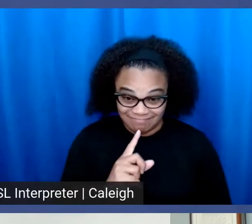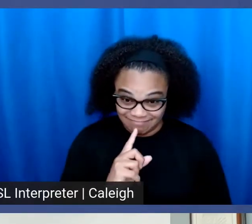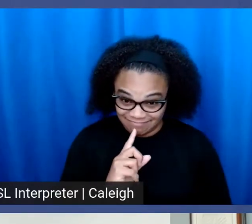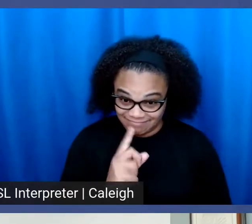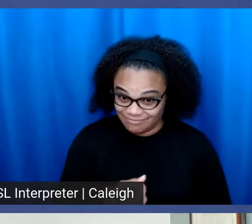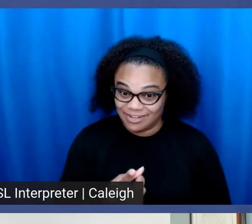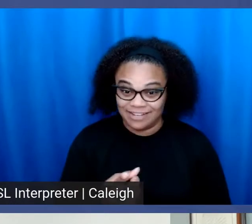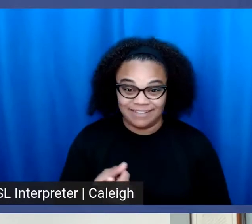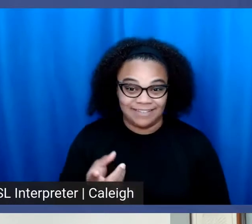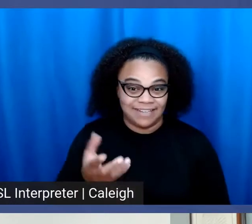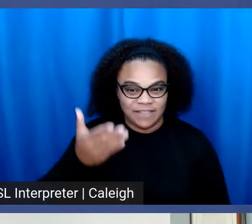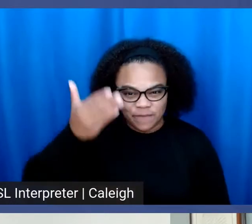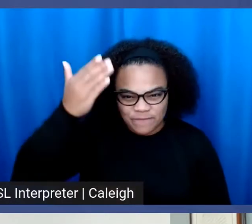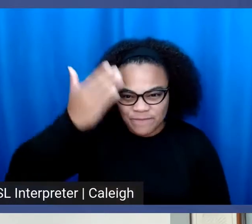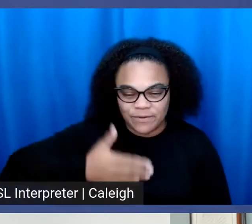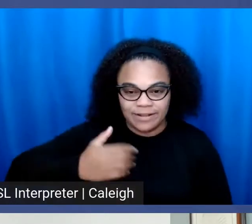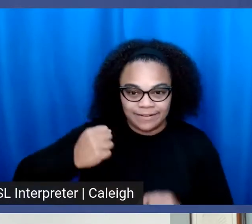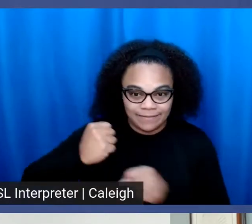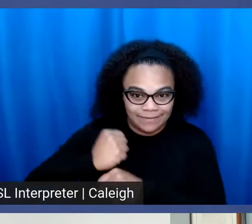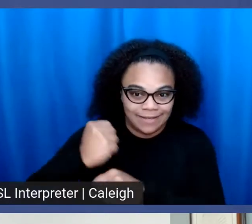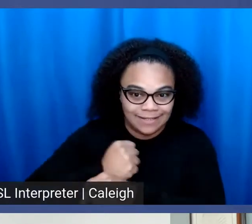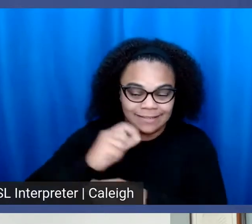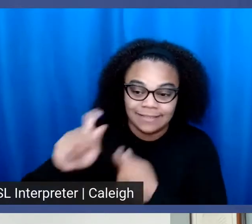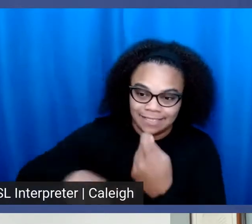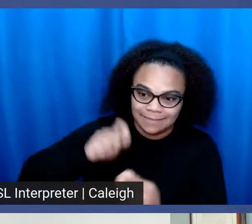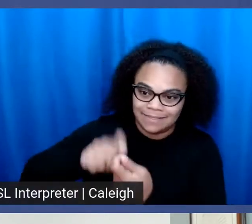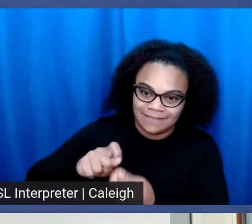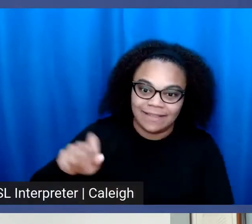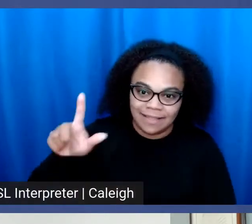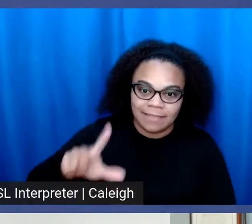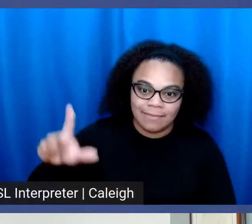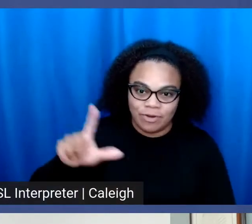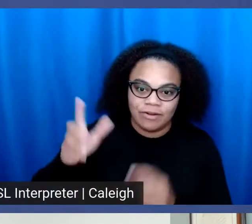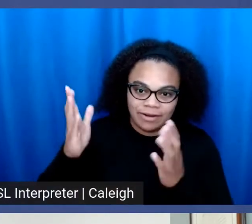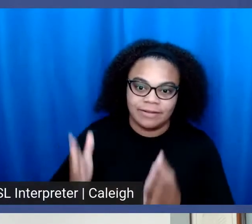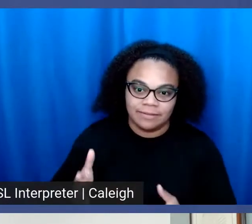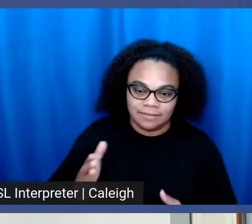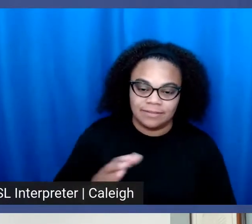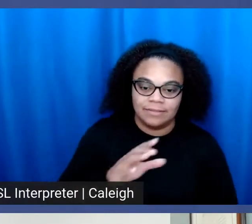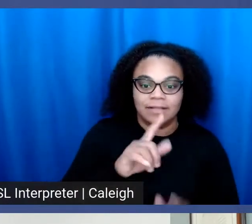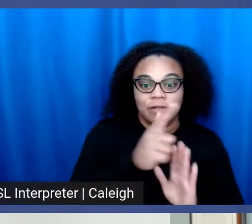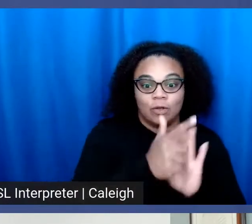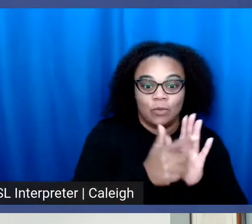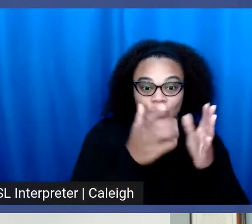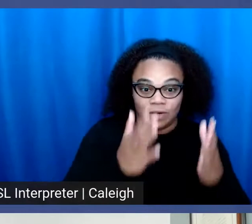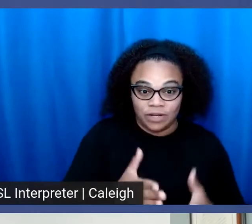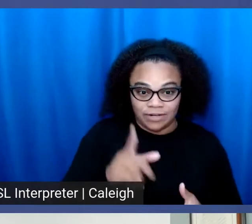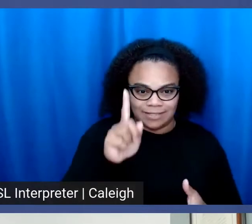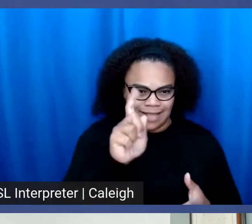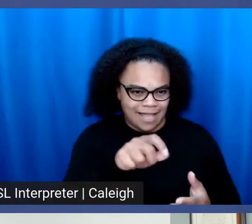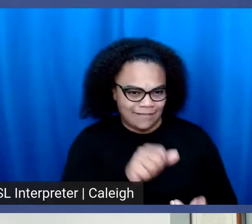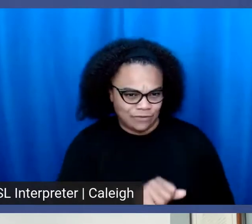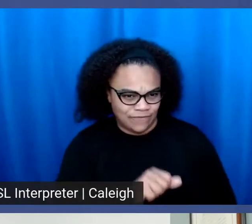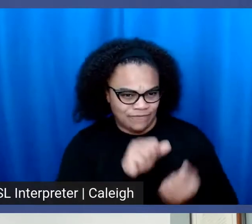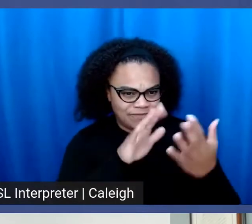front line, particularly librarians. Lawyers have to face judges. Librarians have to face